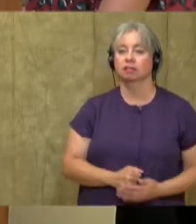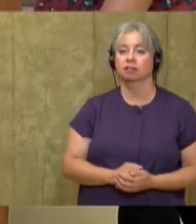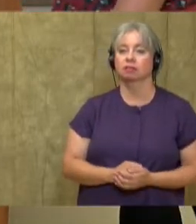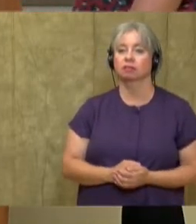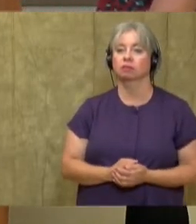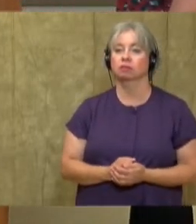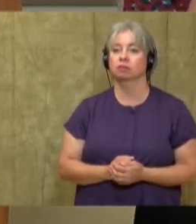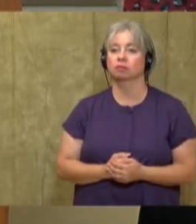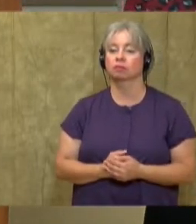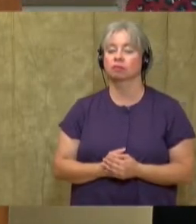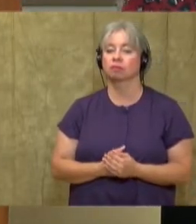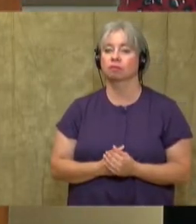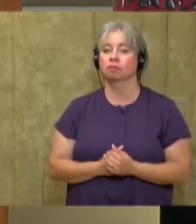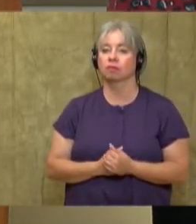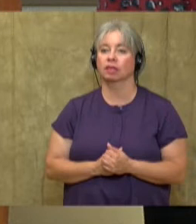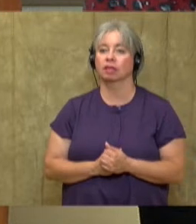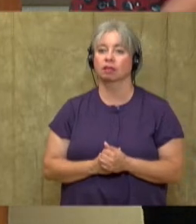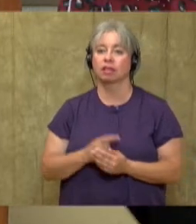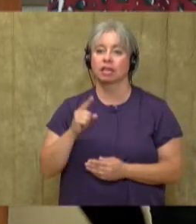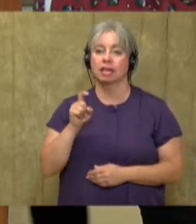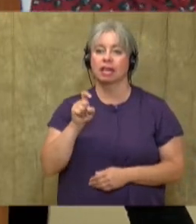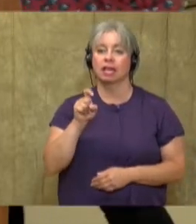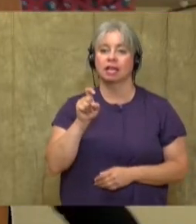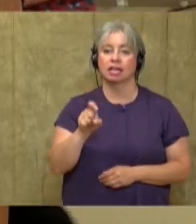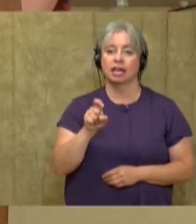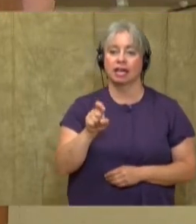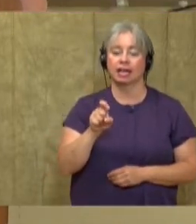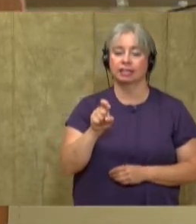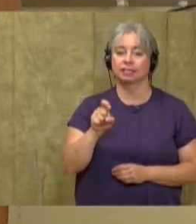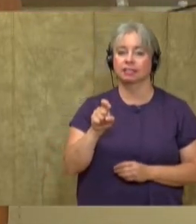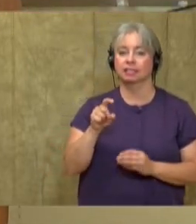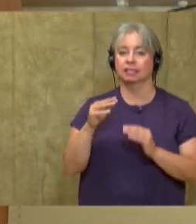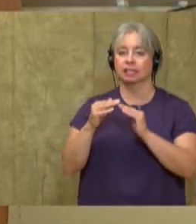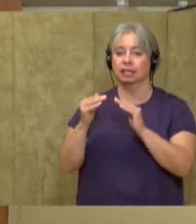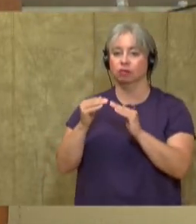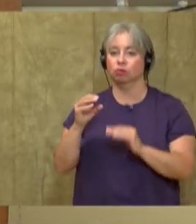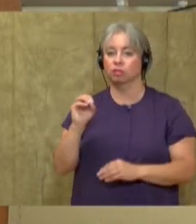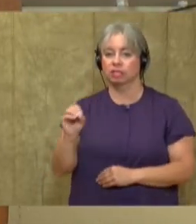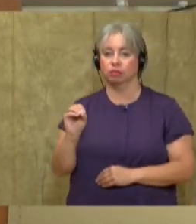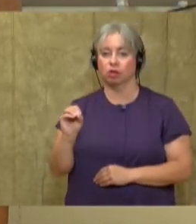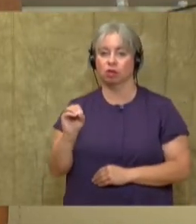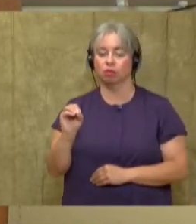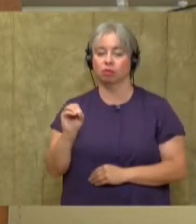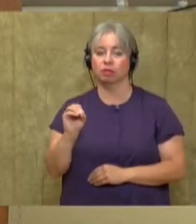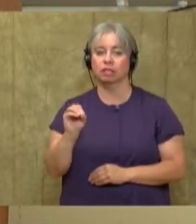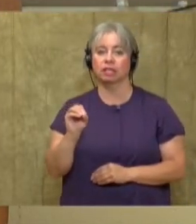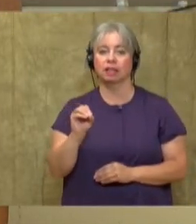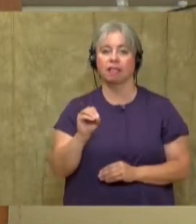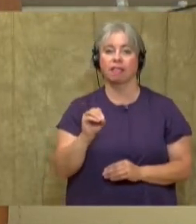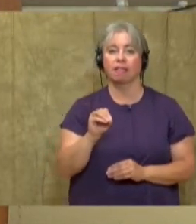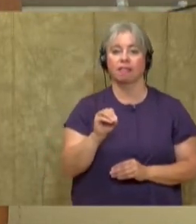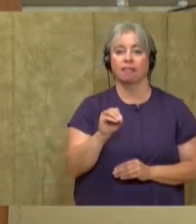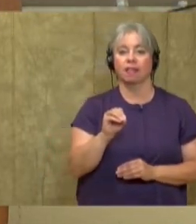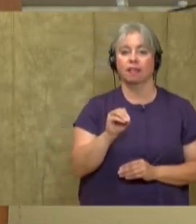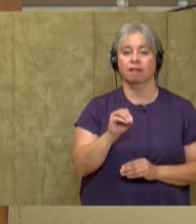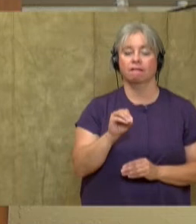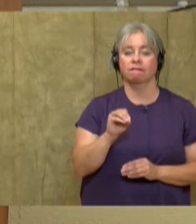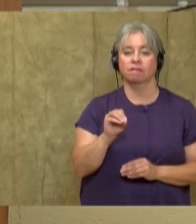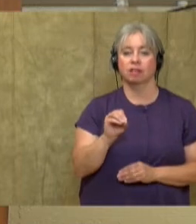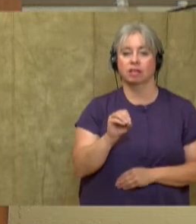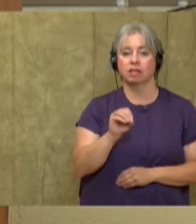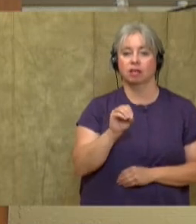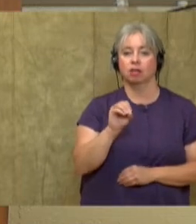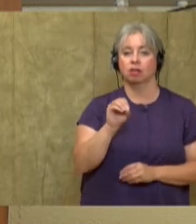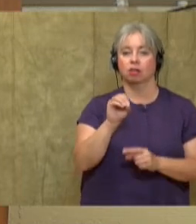when you have the y-intercept, x is always going to equal 0. And we have that here in our ordered pair, that x is 0 and